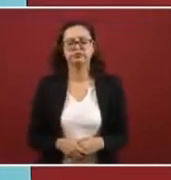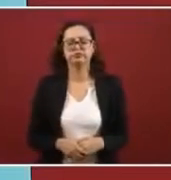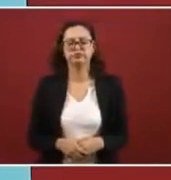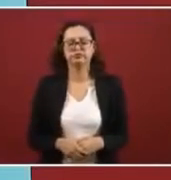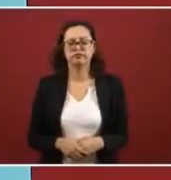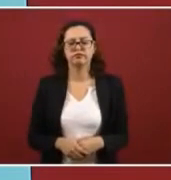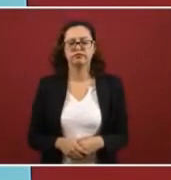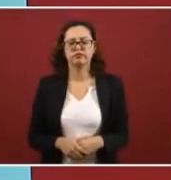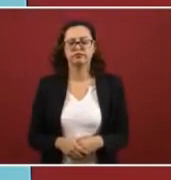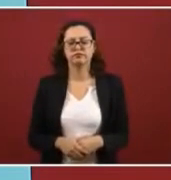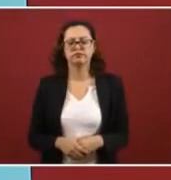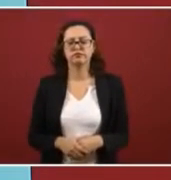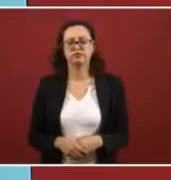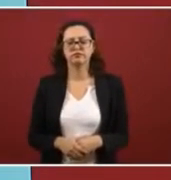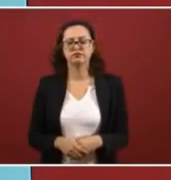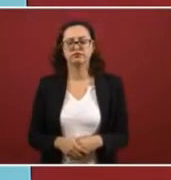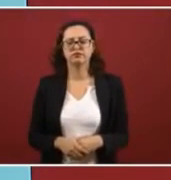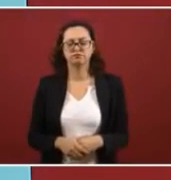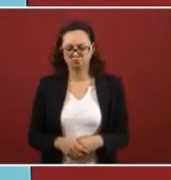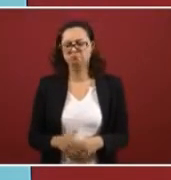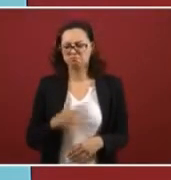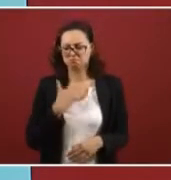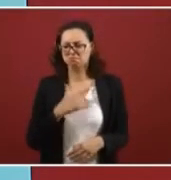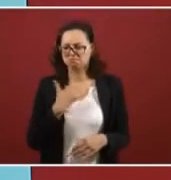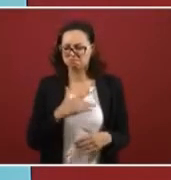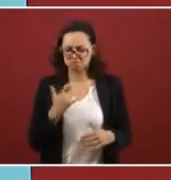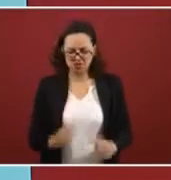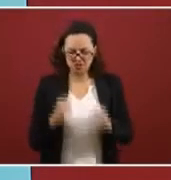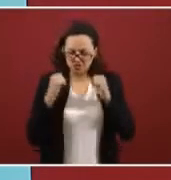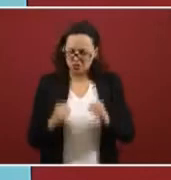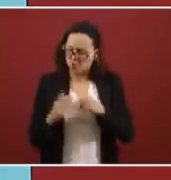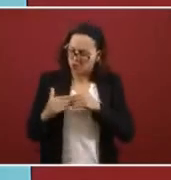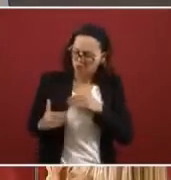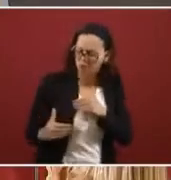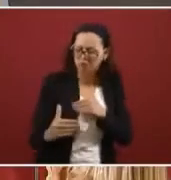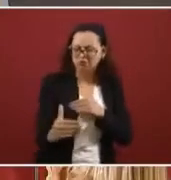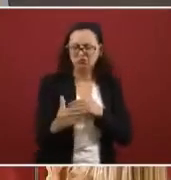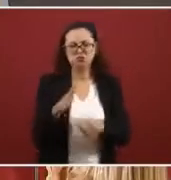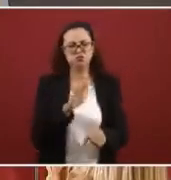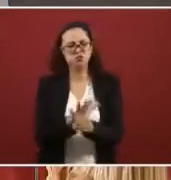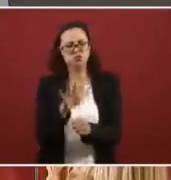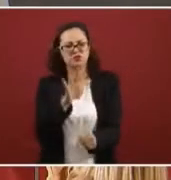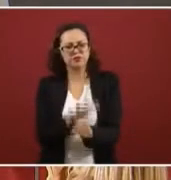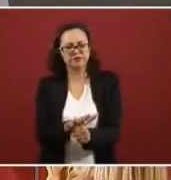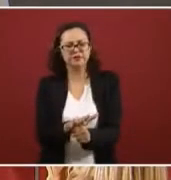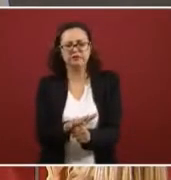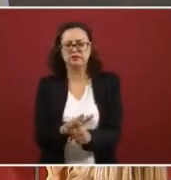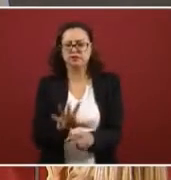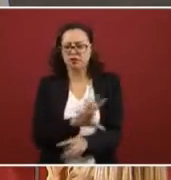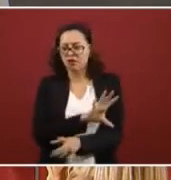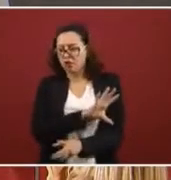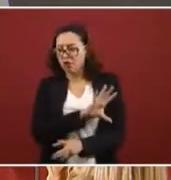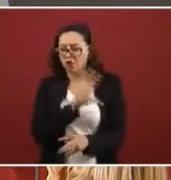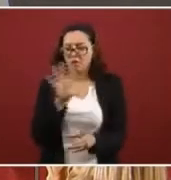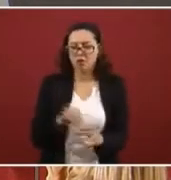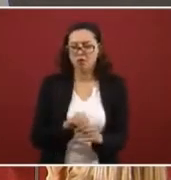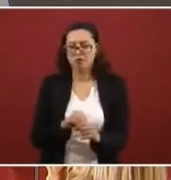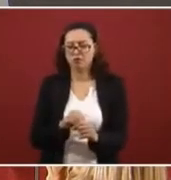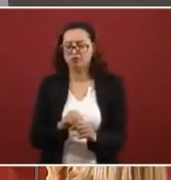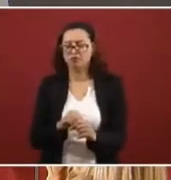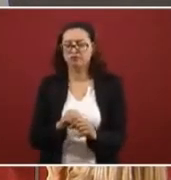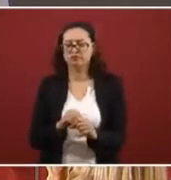no doubt que nos alcanzará that we will have enough time para consumar to consume entre